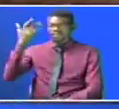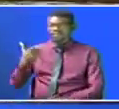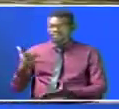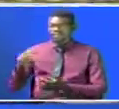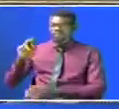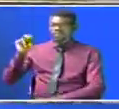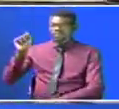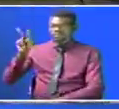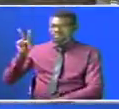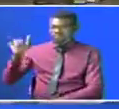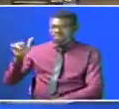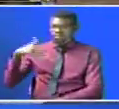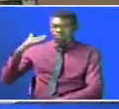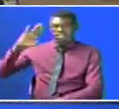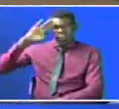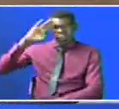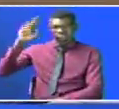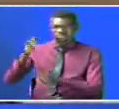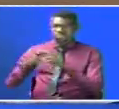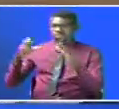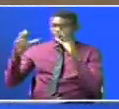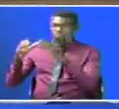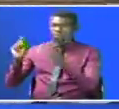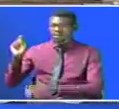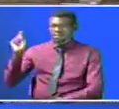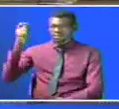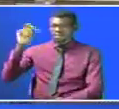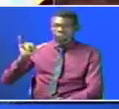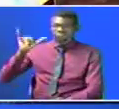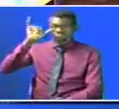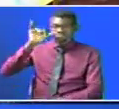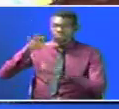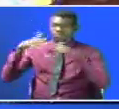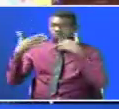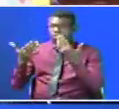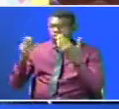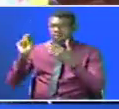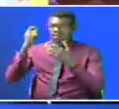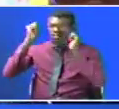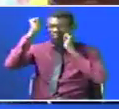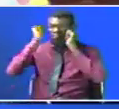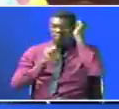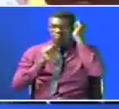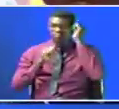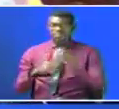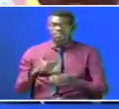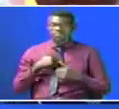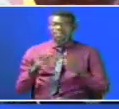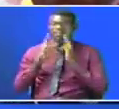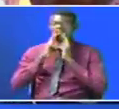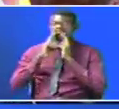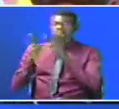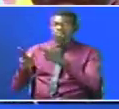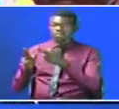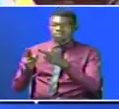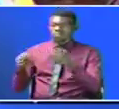salutes have been received from either the Air Force or the Kenya Army. I can report that there is a lot that